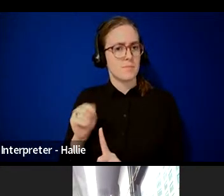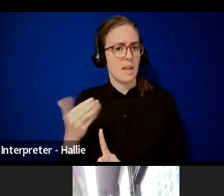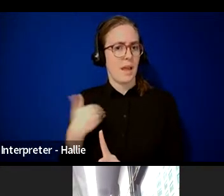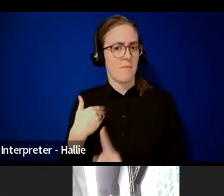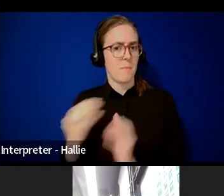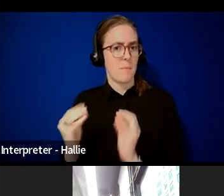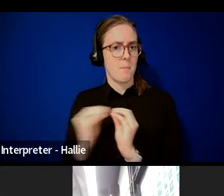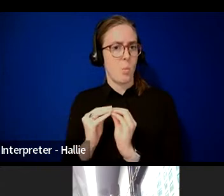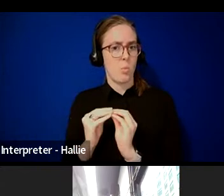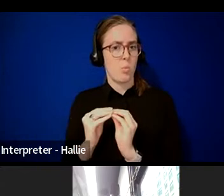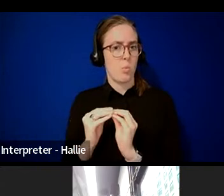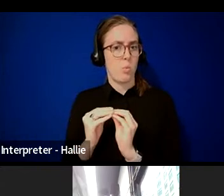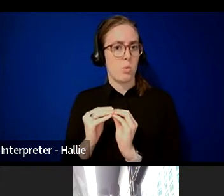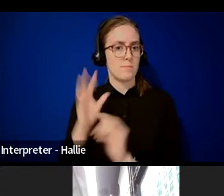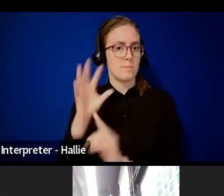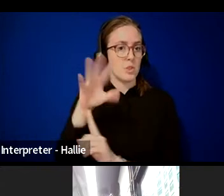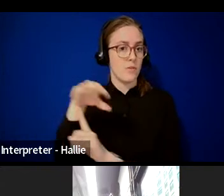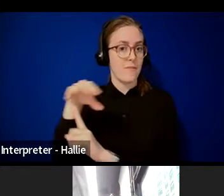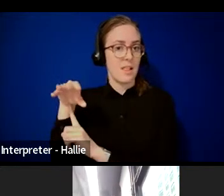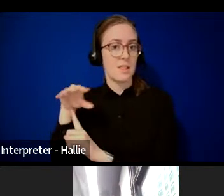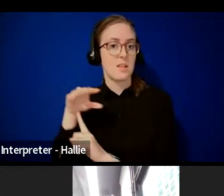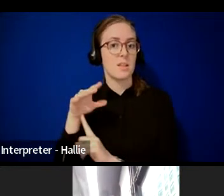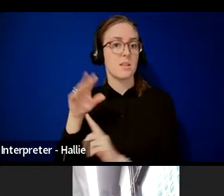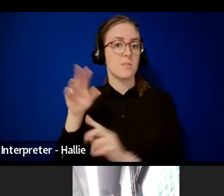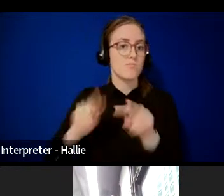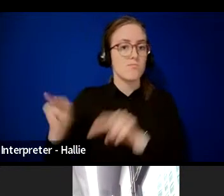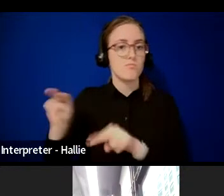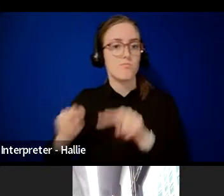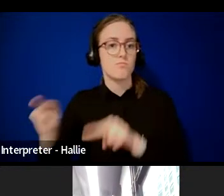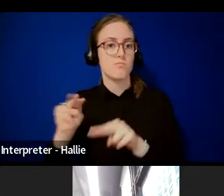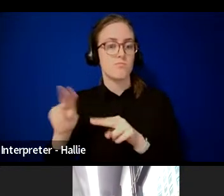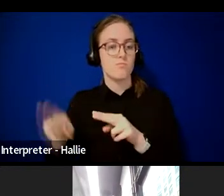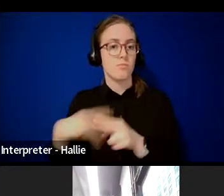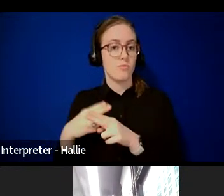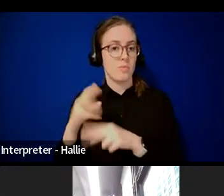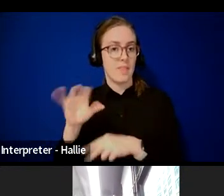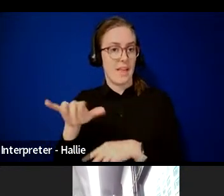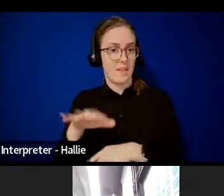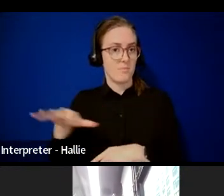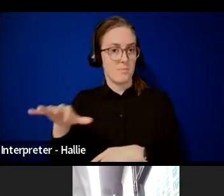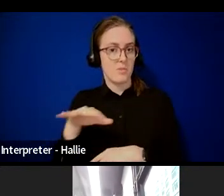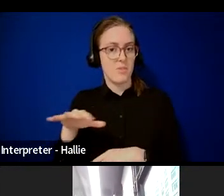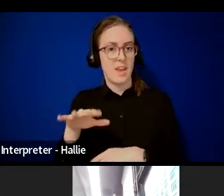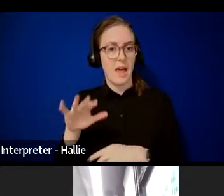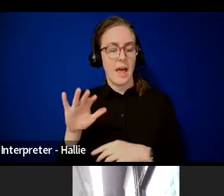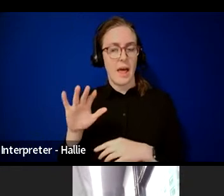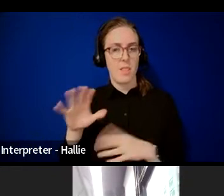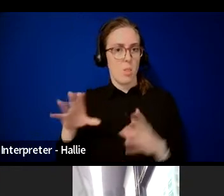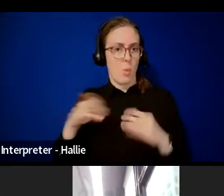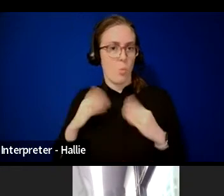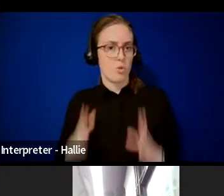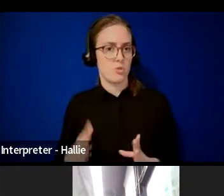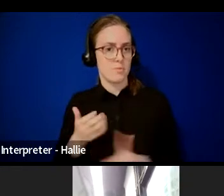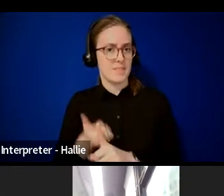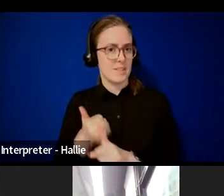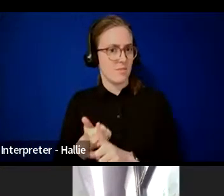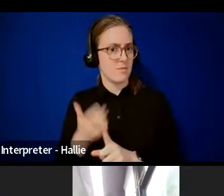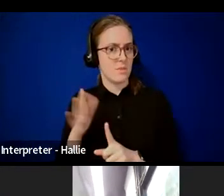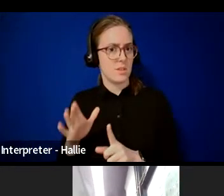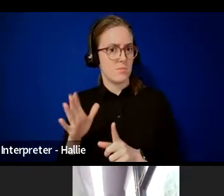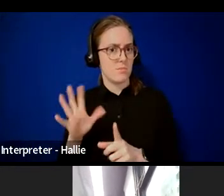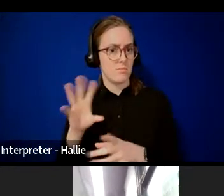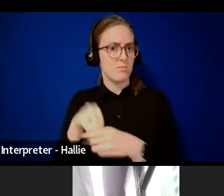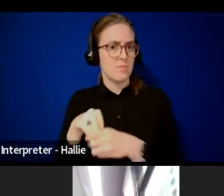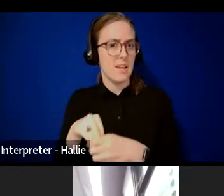additional surveillance around the motel, and how is the owner cooperating? Because this is not the